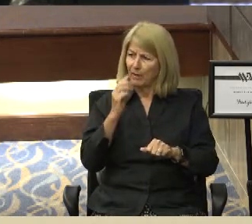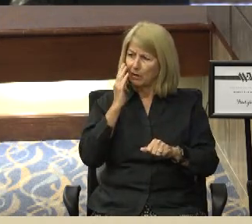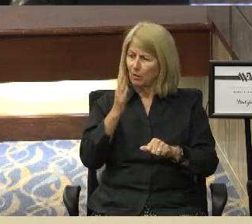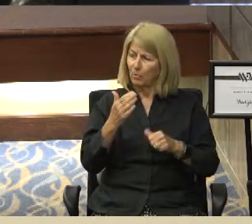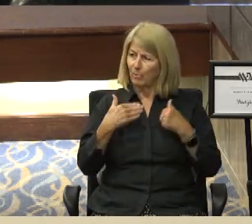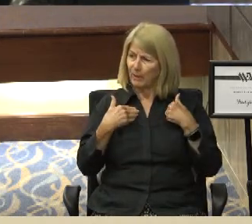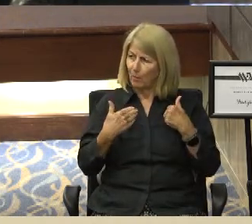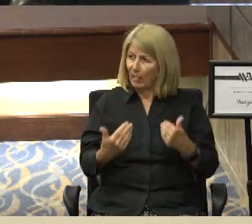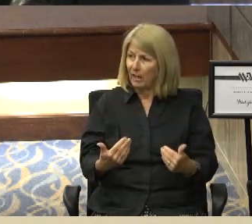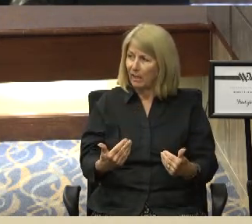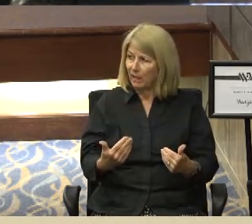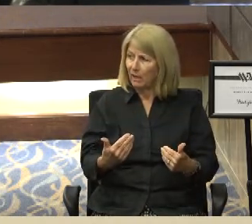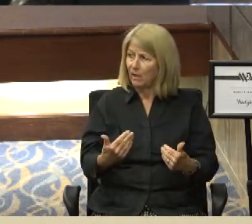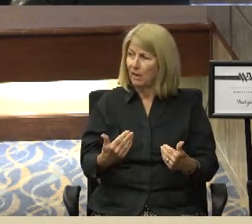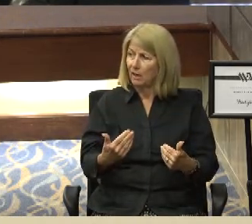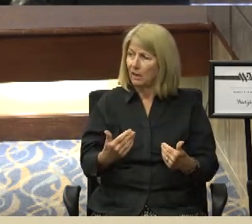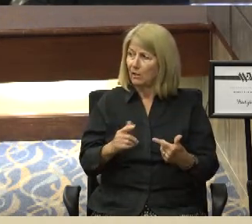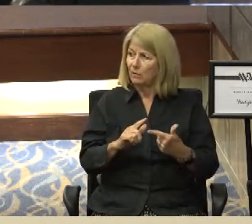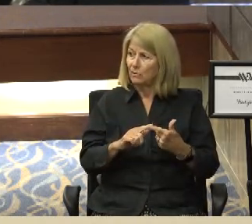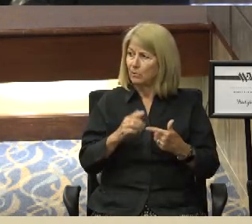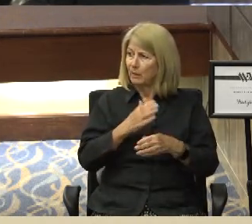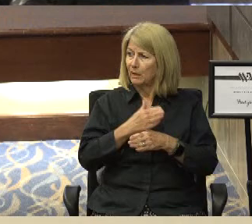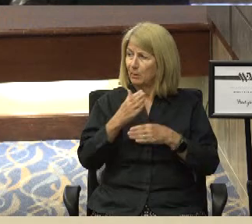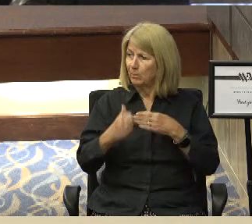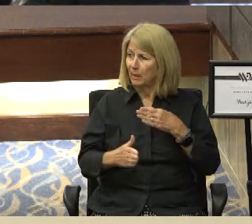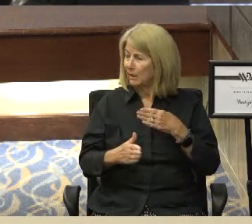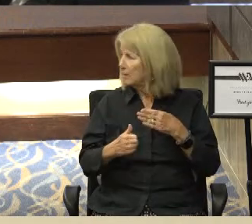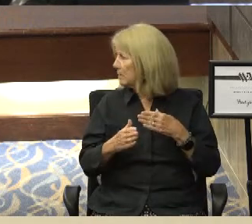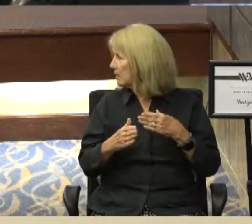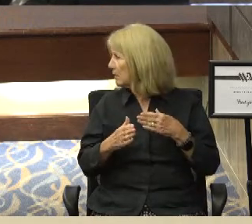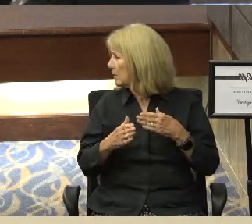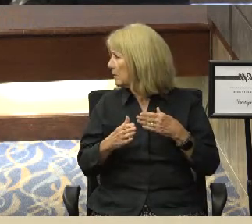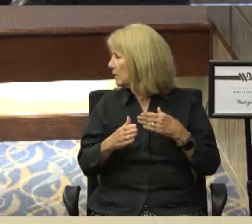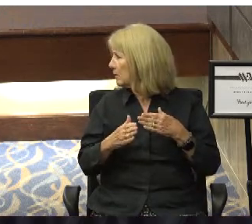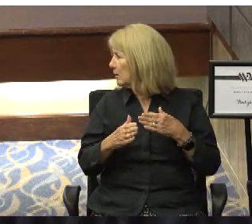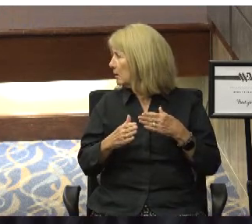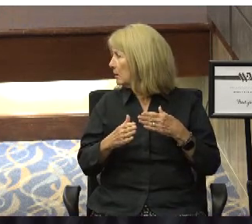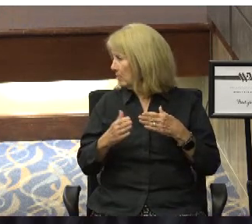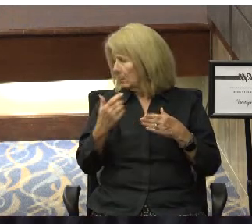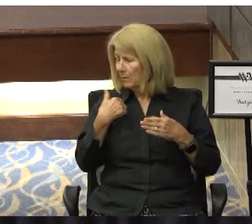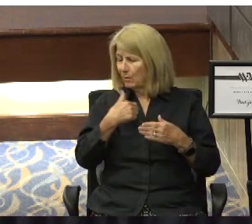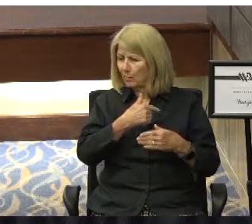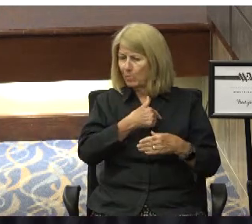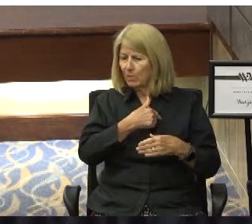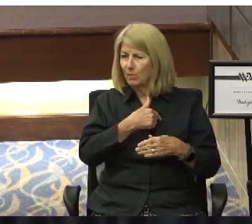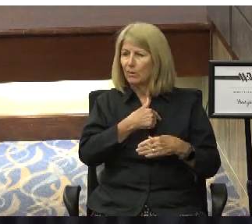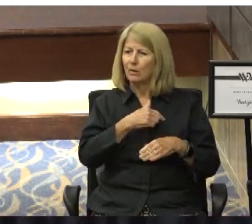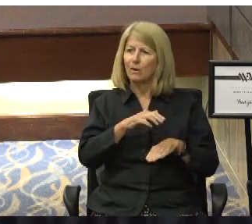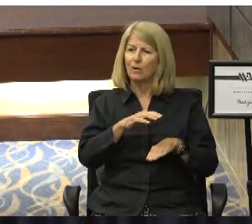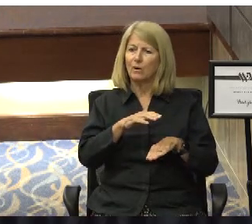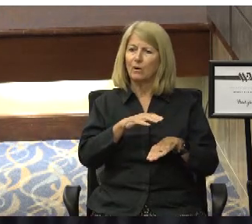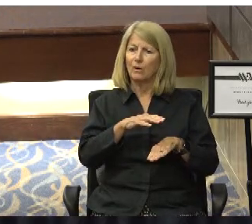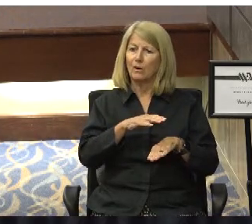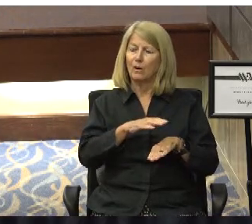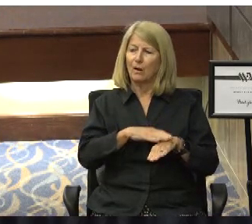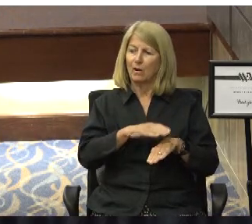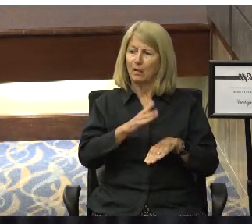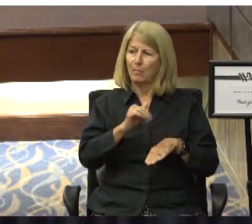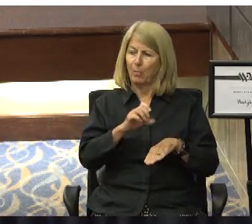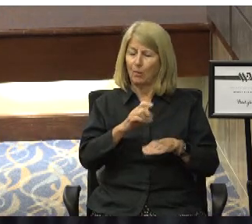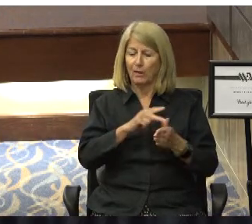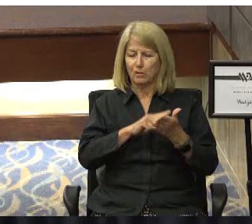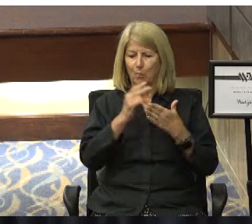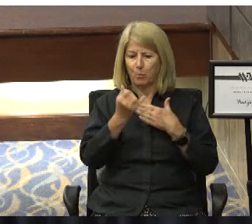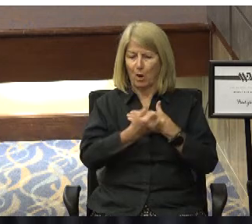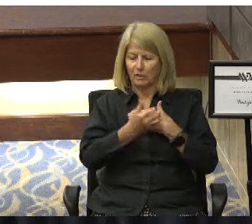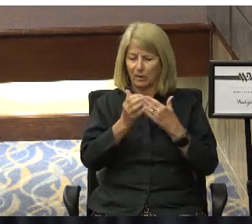of being completed in 28? Yeah, taking it down 2 years versus the 3. We're on board with that. I mean, if there is a project that scales out to where